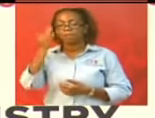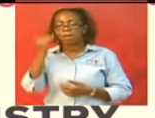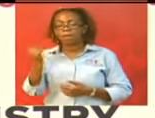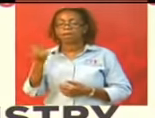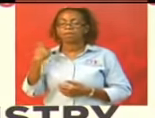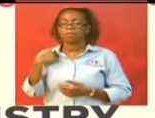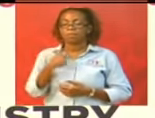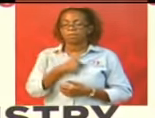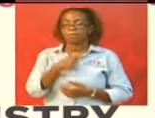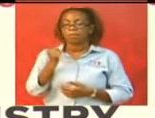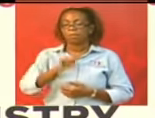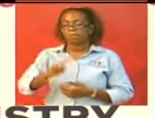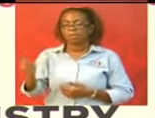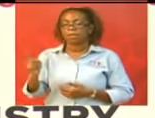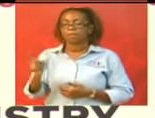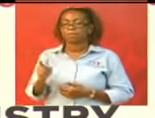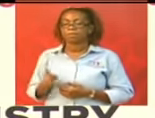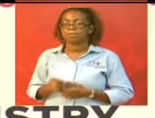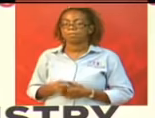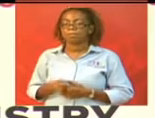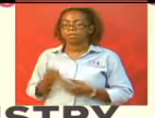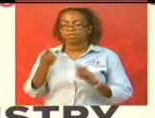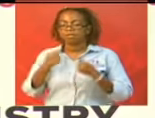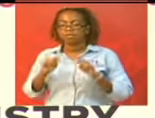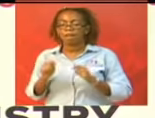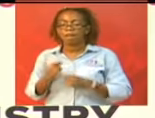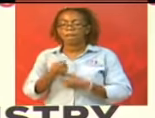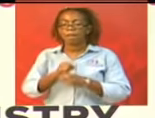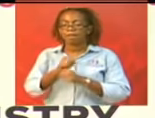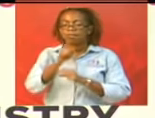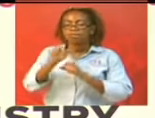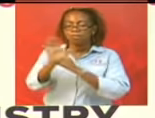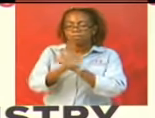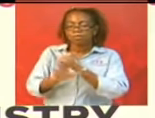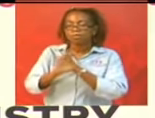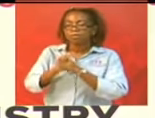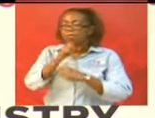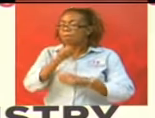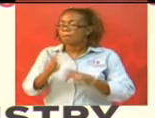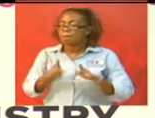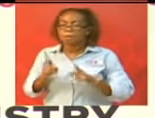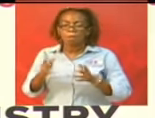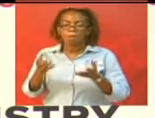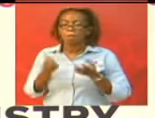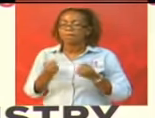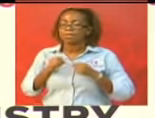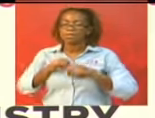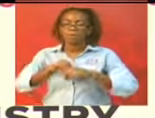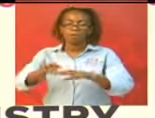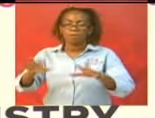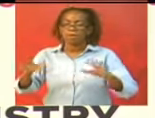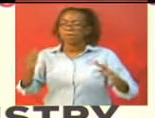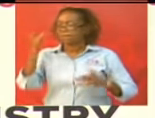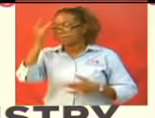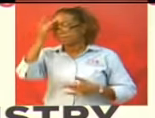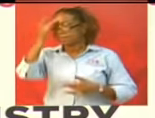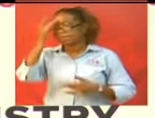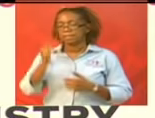persons so that we don't let the infection get into that environment, because once it gets in, it tends to spread very quickly because of the